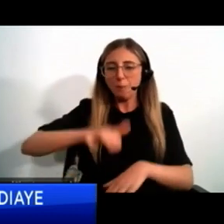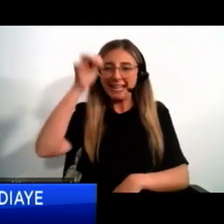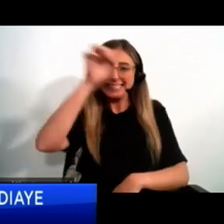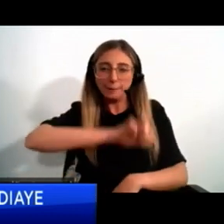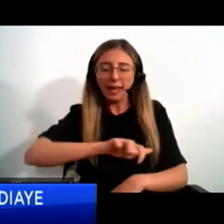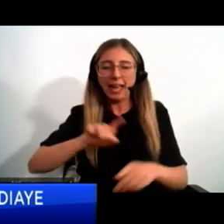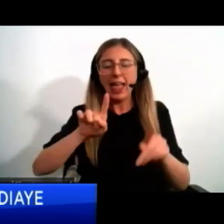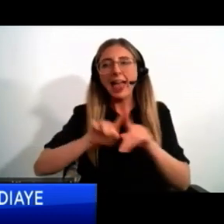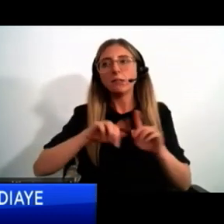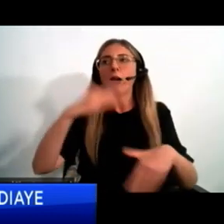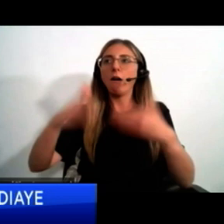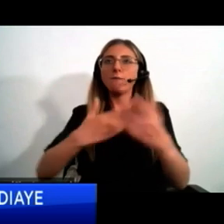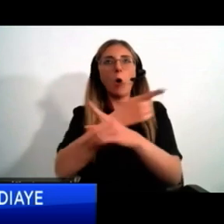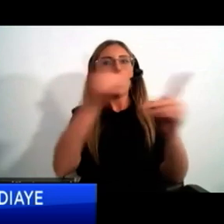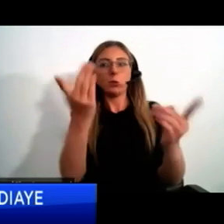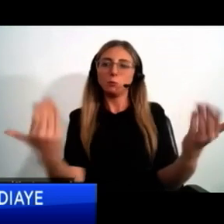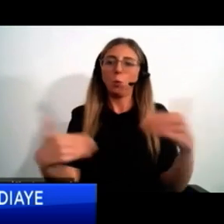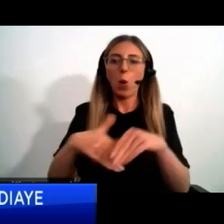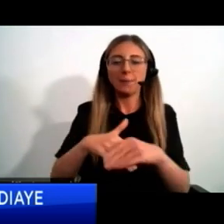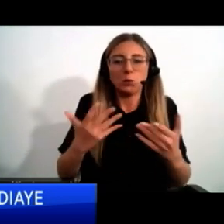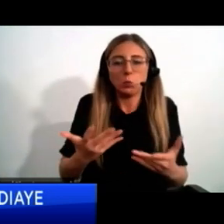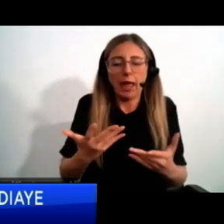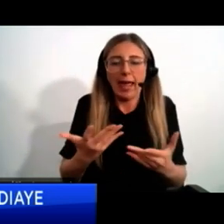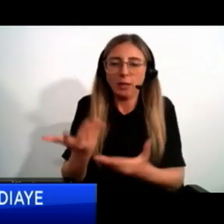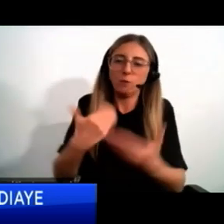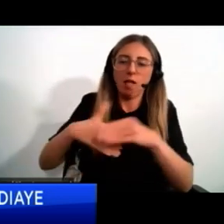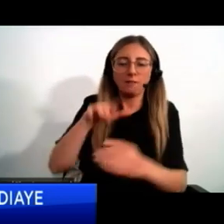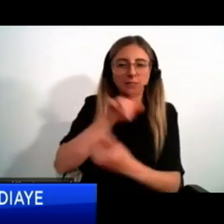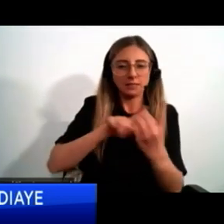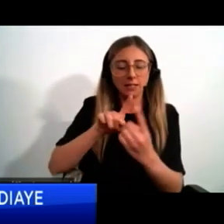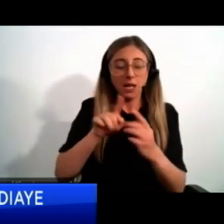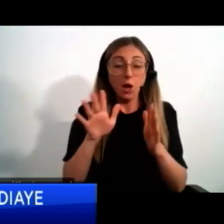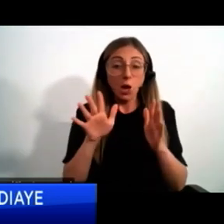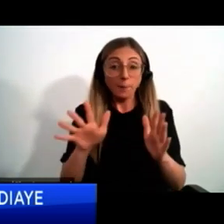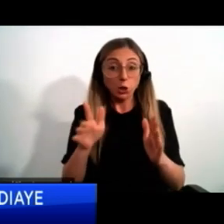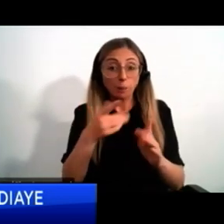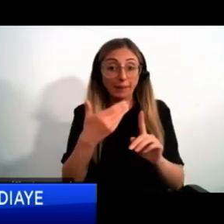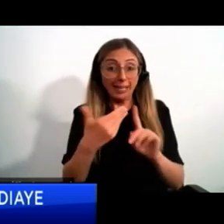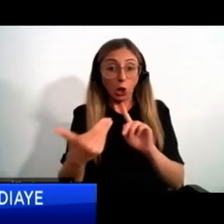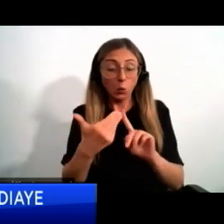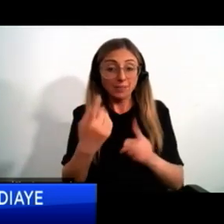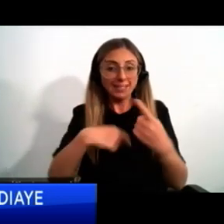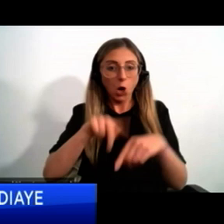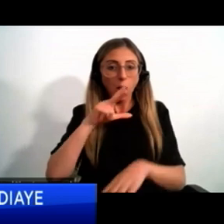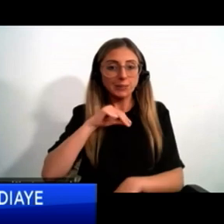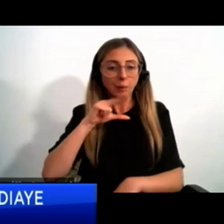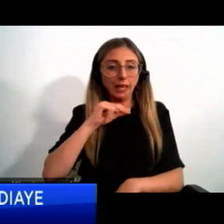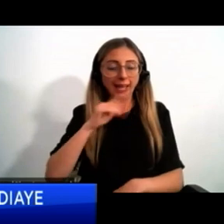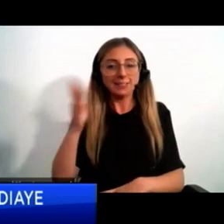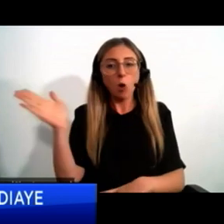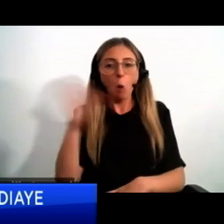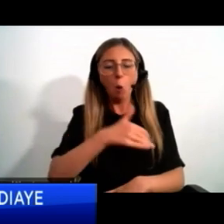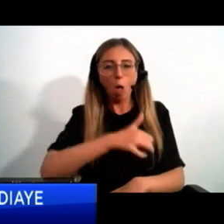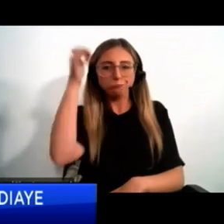and beyond for joining us today. Thank you all so very much. Now, in case you haven't noticed, all of our speakers are